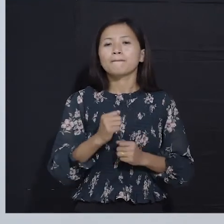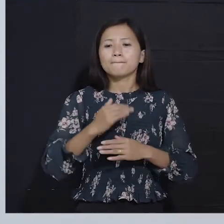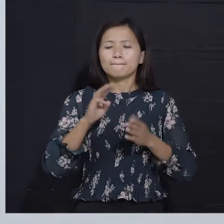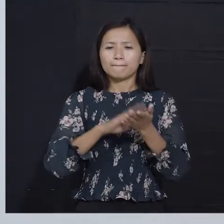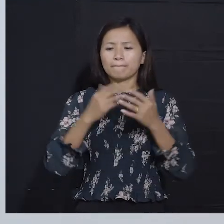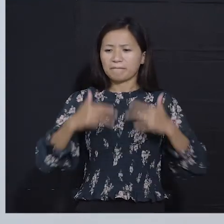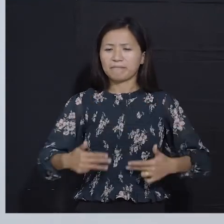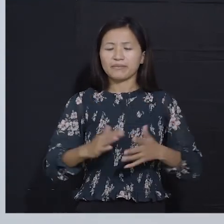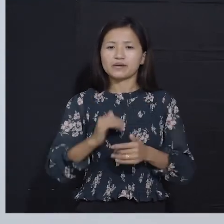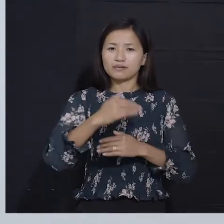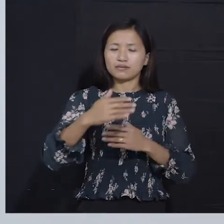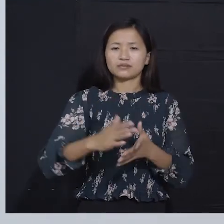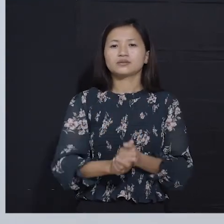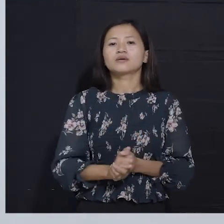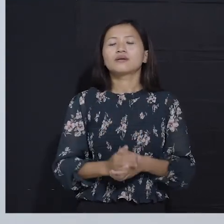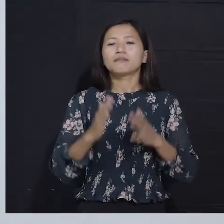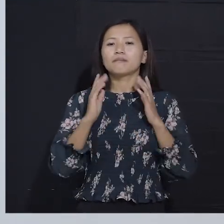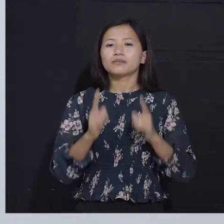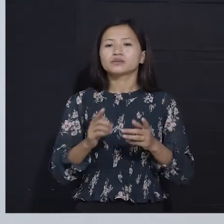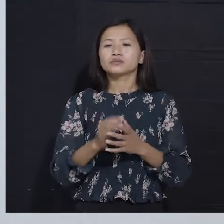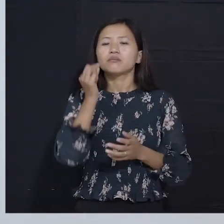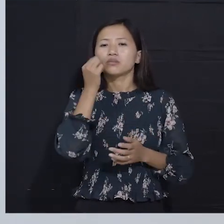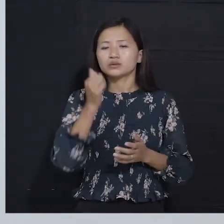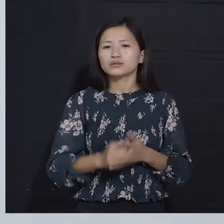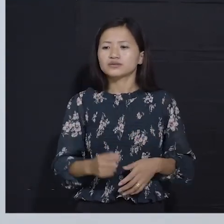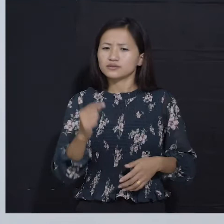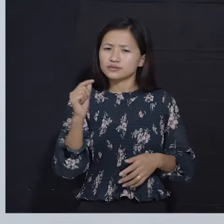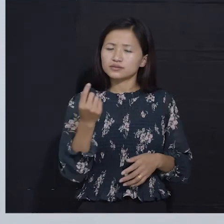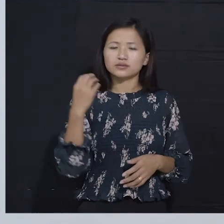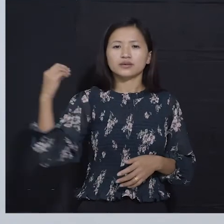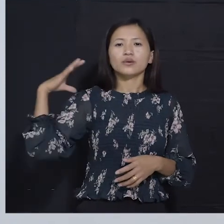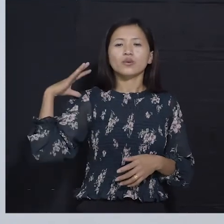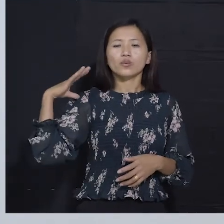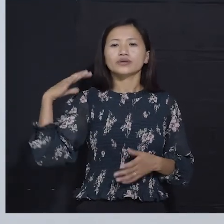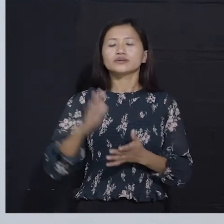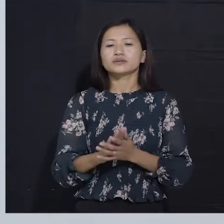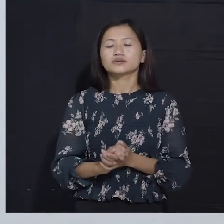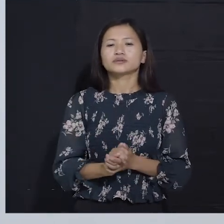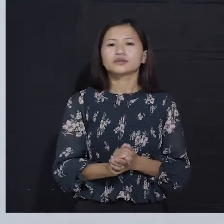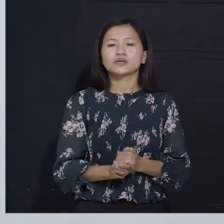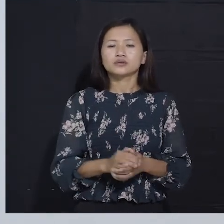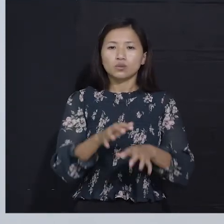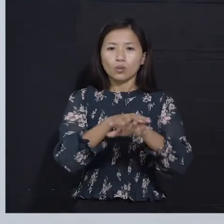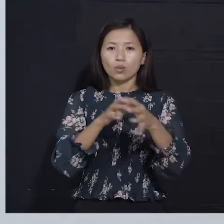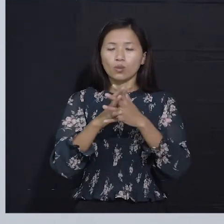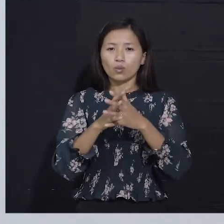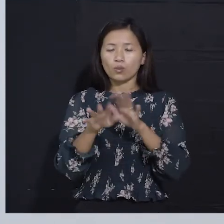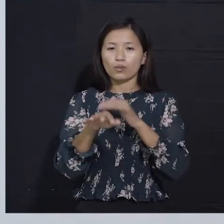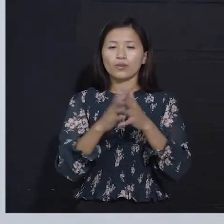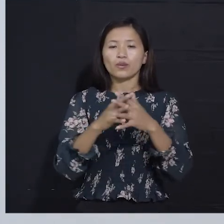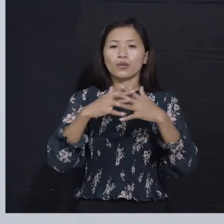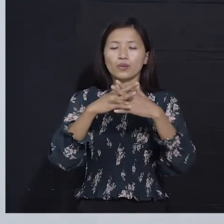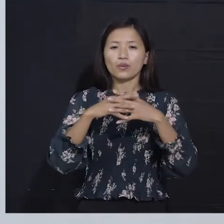result. But this boy did not do. He was just waiting, because he knew that the pig will surely attack, the wild pig. It's not the